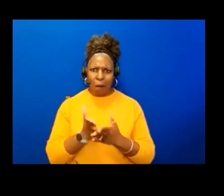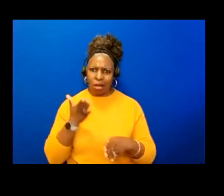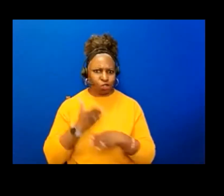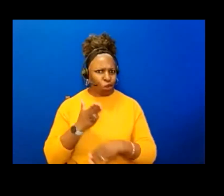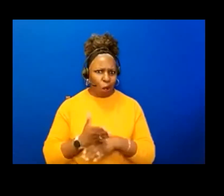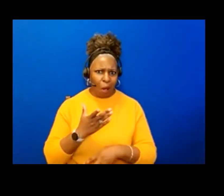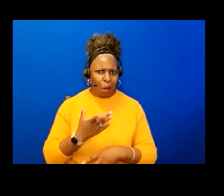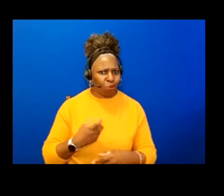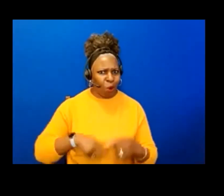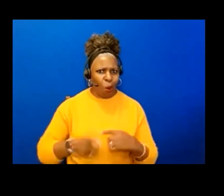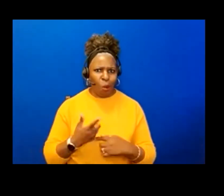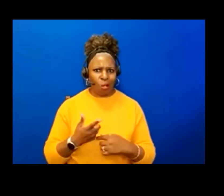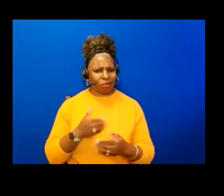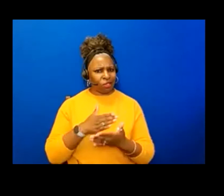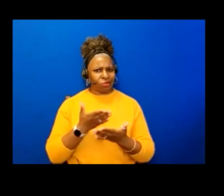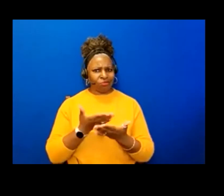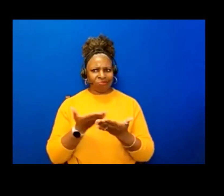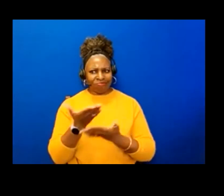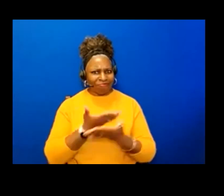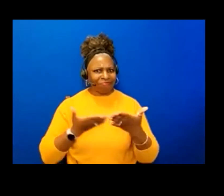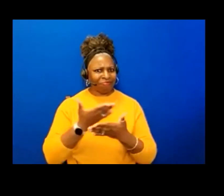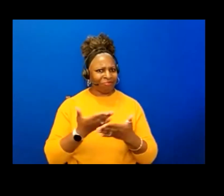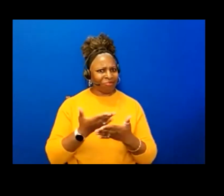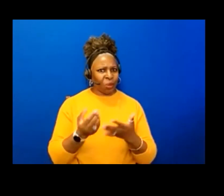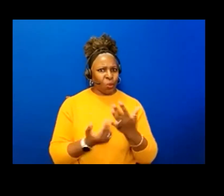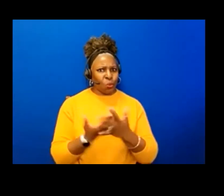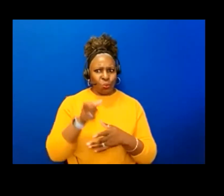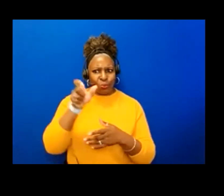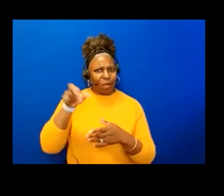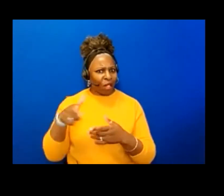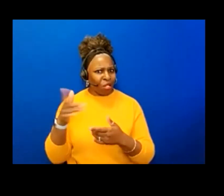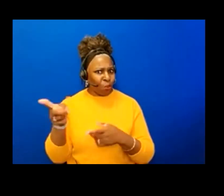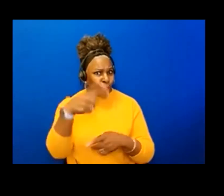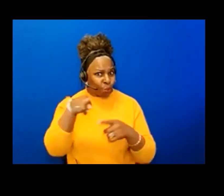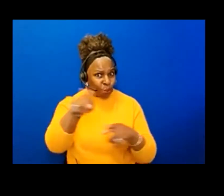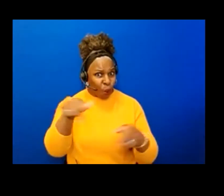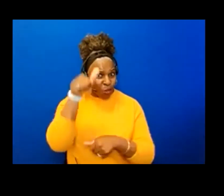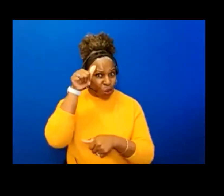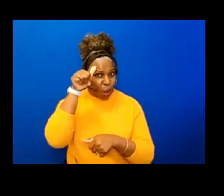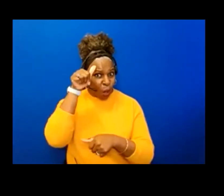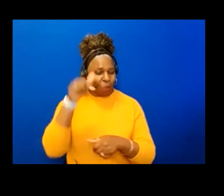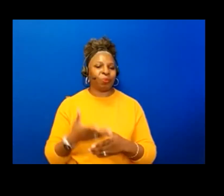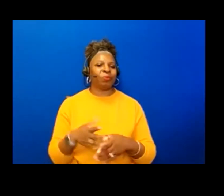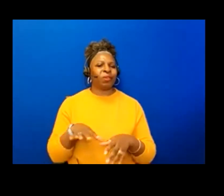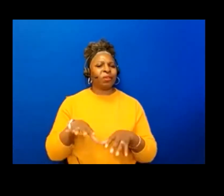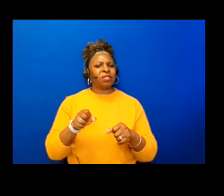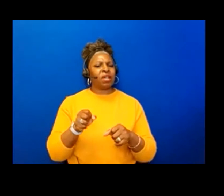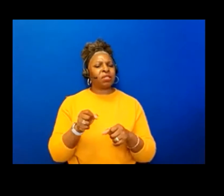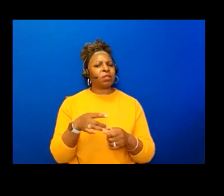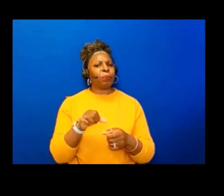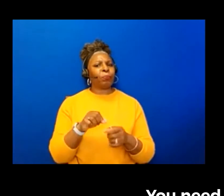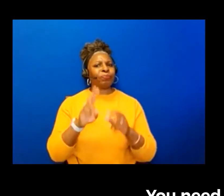know. So thank you for joining us this evening. Just to start with a few bits of